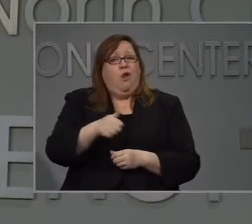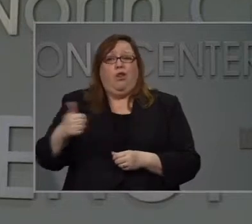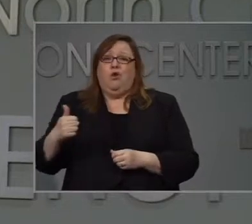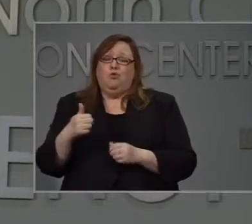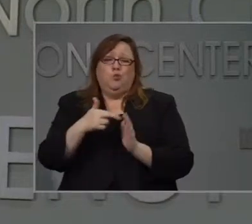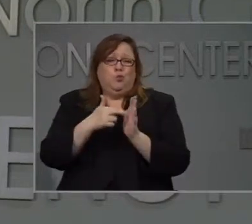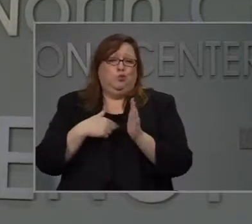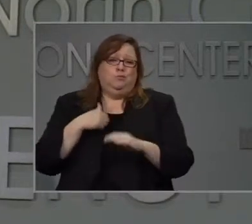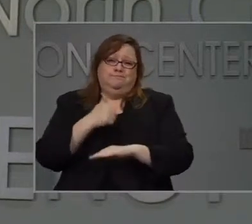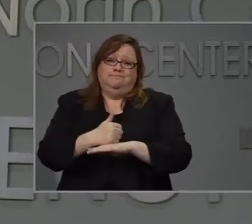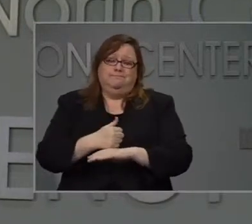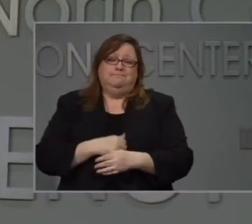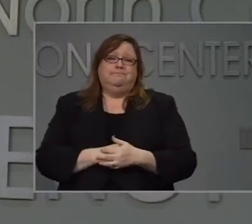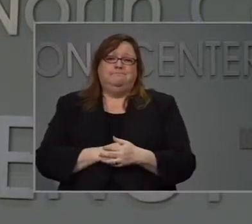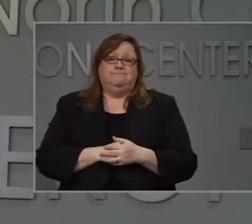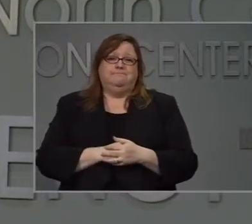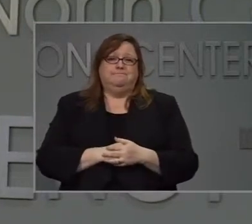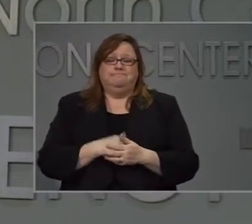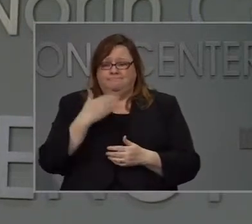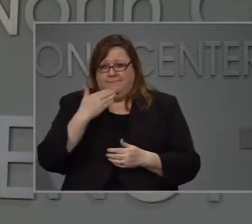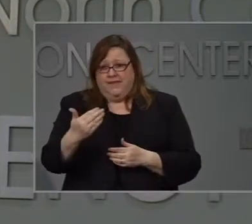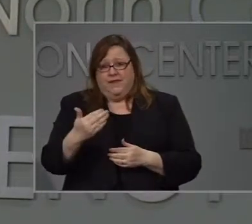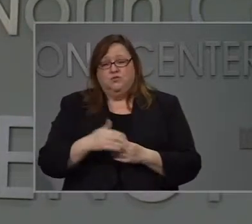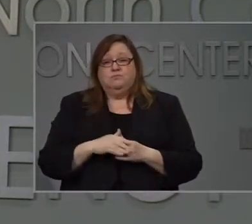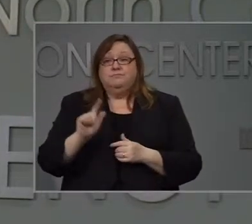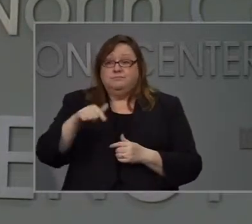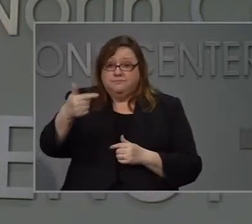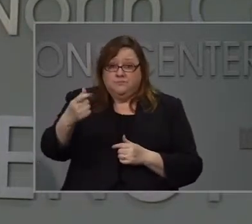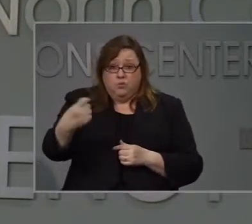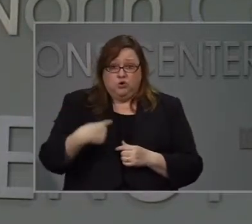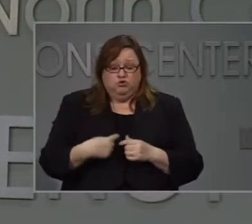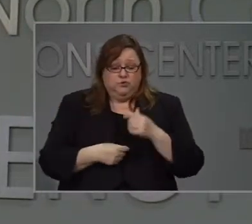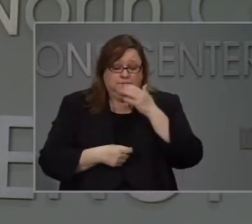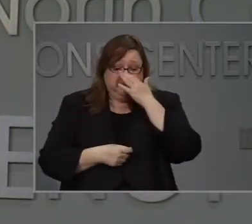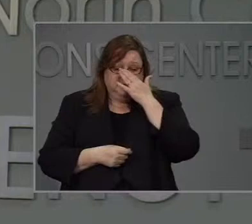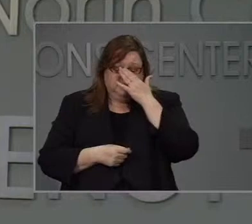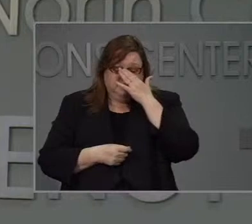we put in place. Thank you. Next question.